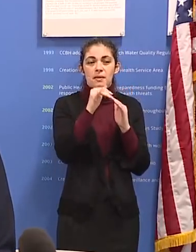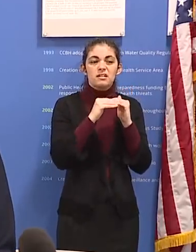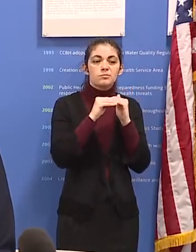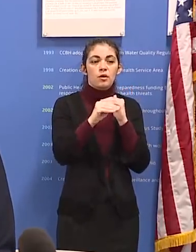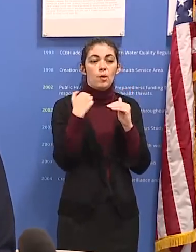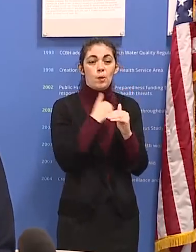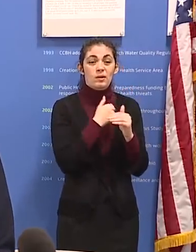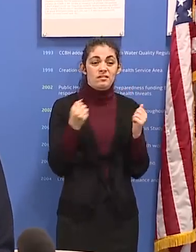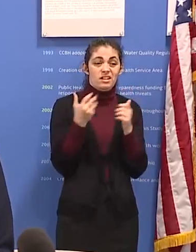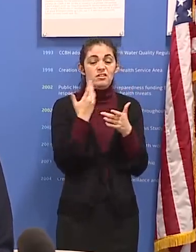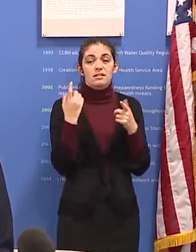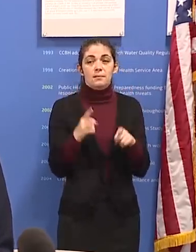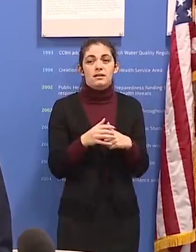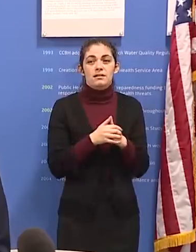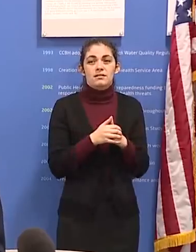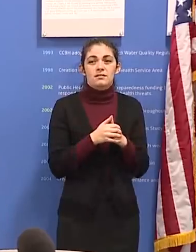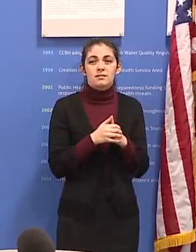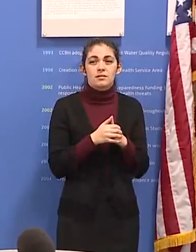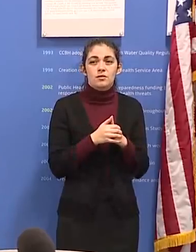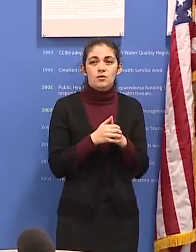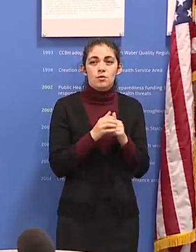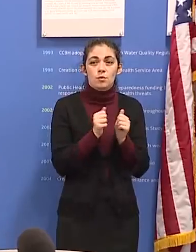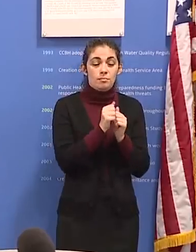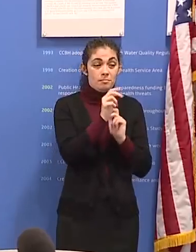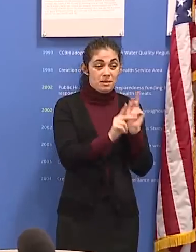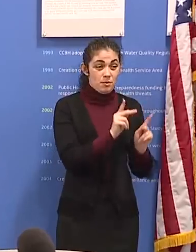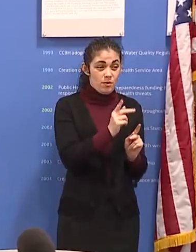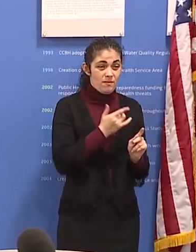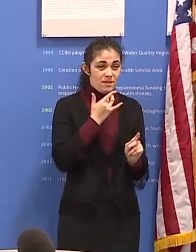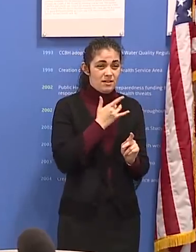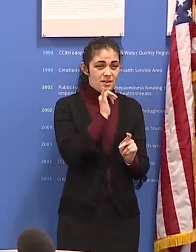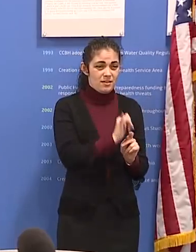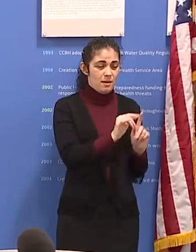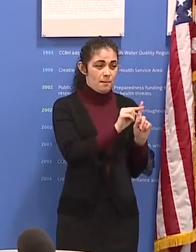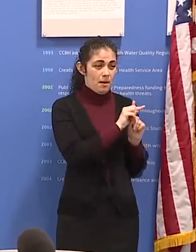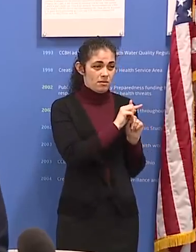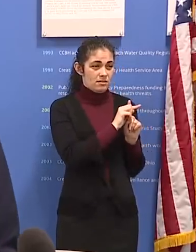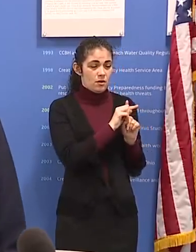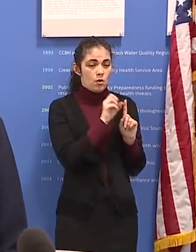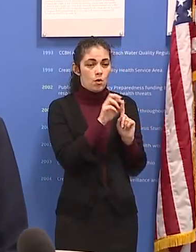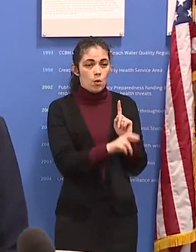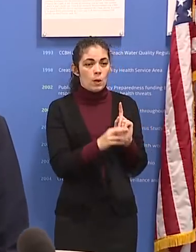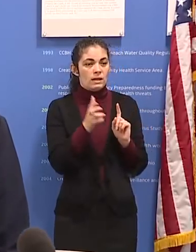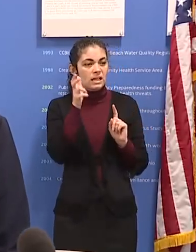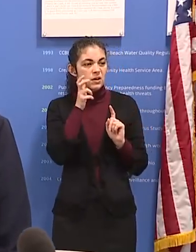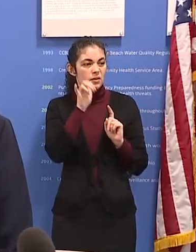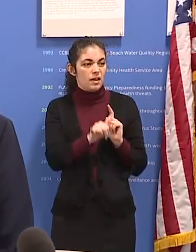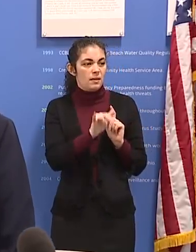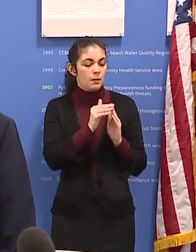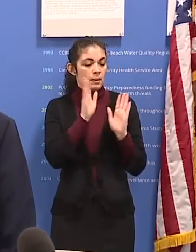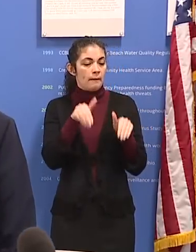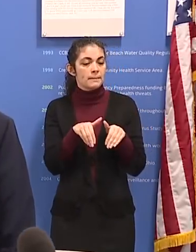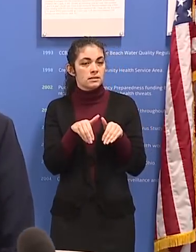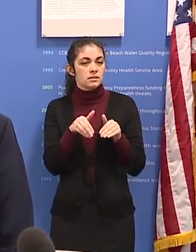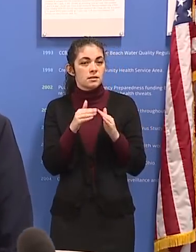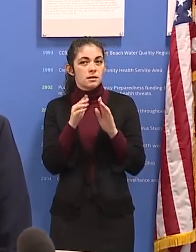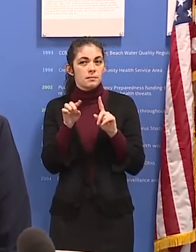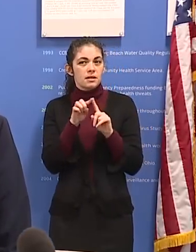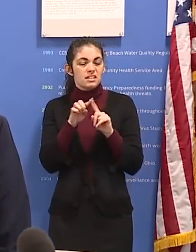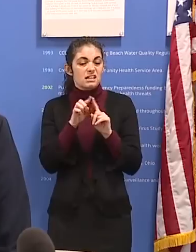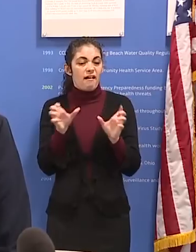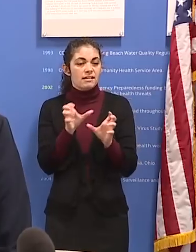stigmatization that we fear relative to folks who may think someone's positive or hear that their neighbor's positive and begin